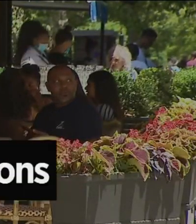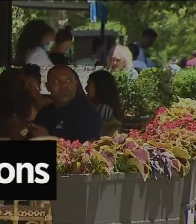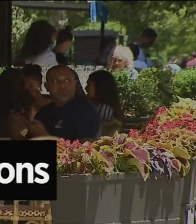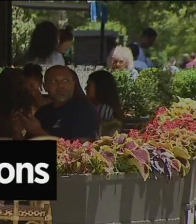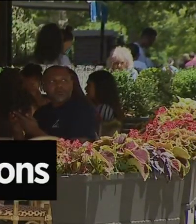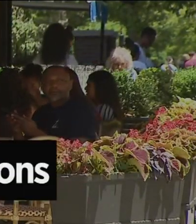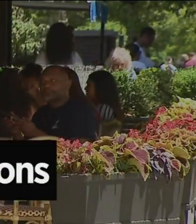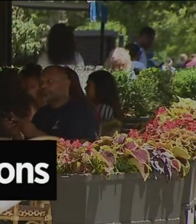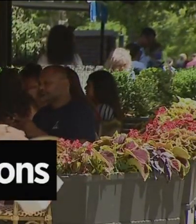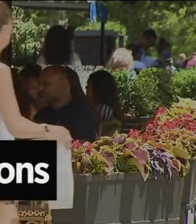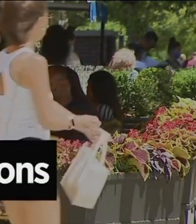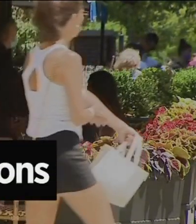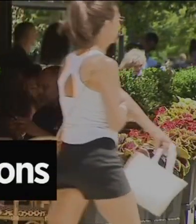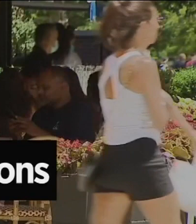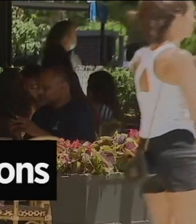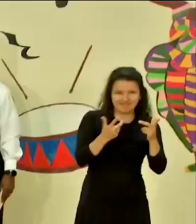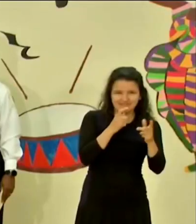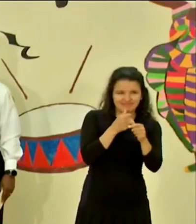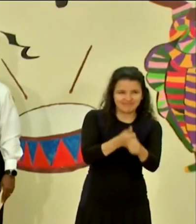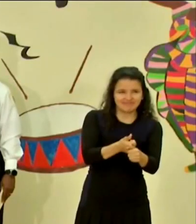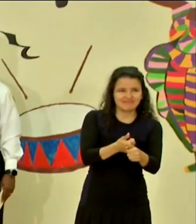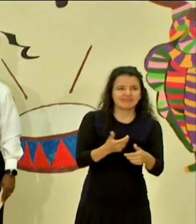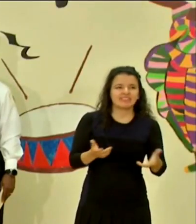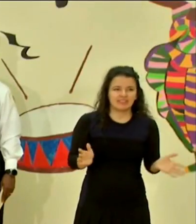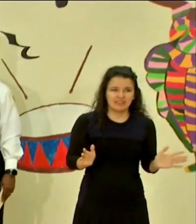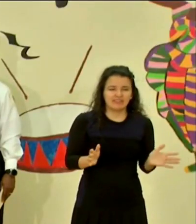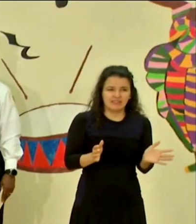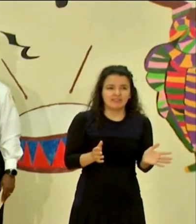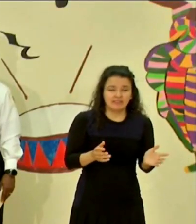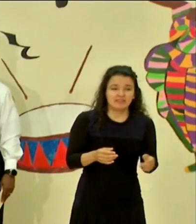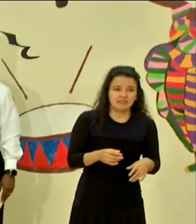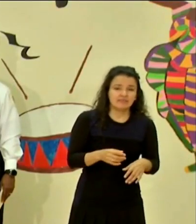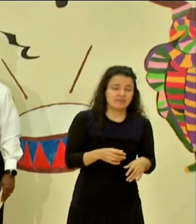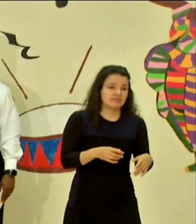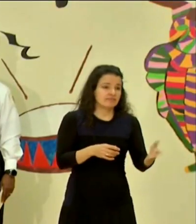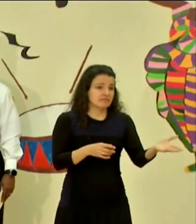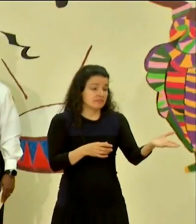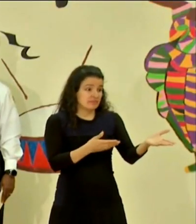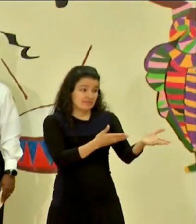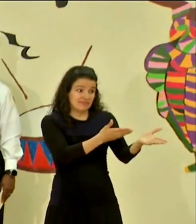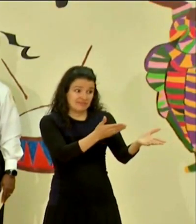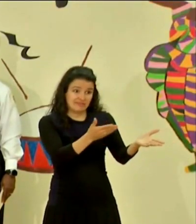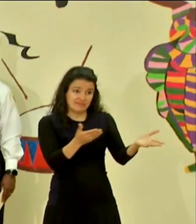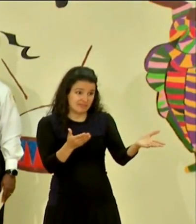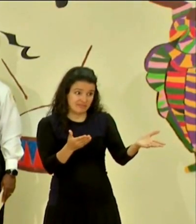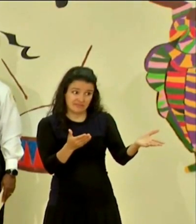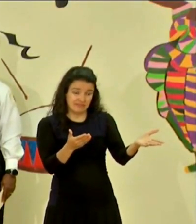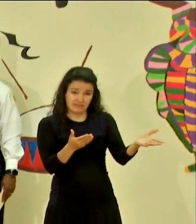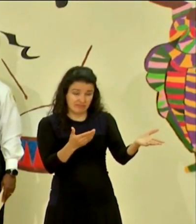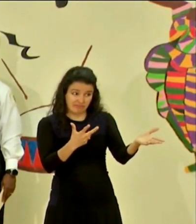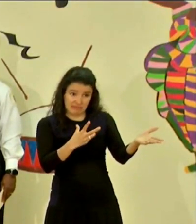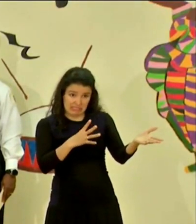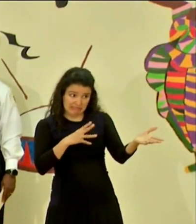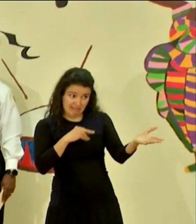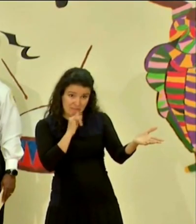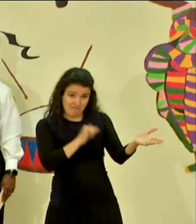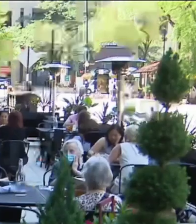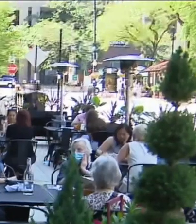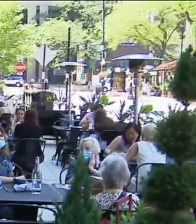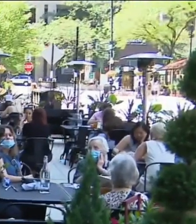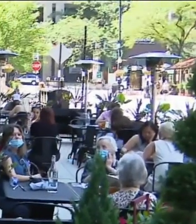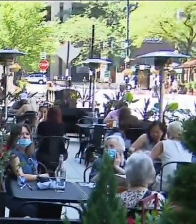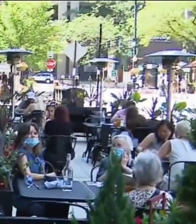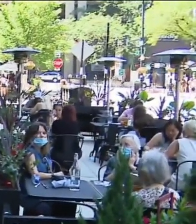and just 9 business citations. I have seen standing room only on rooftops and